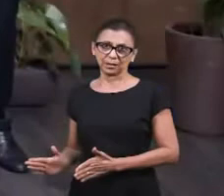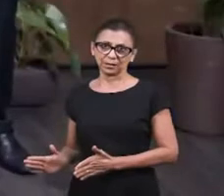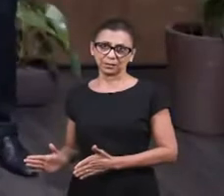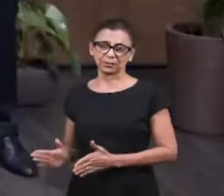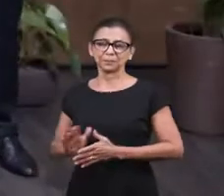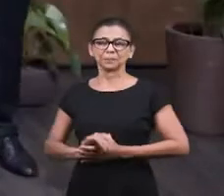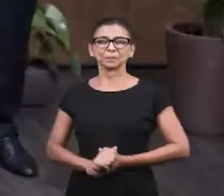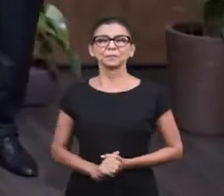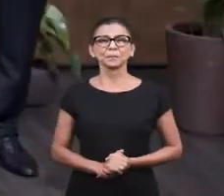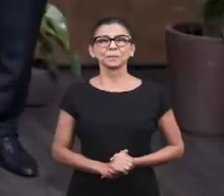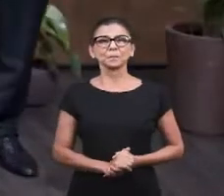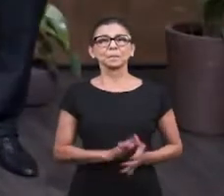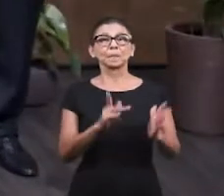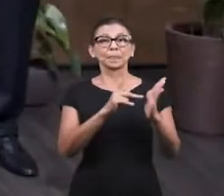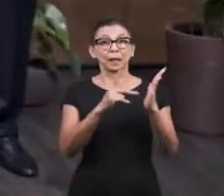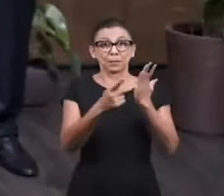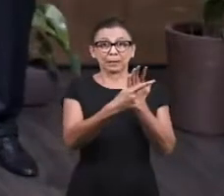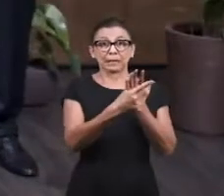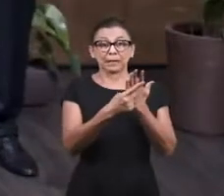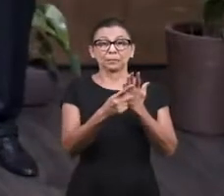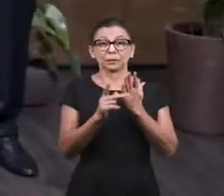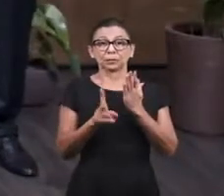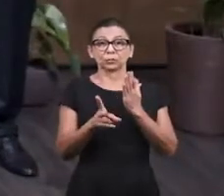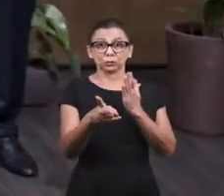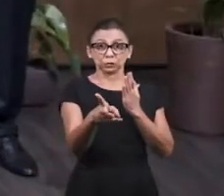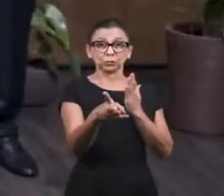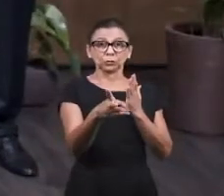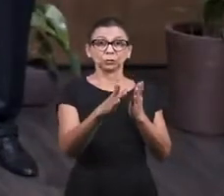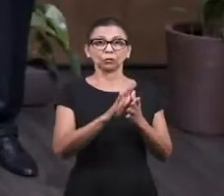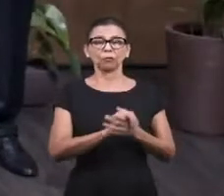parable, he continues.